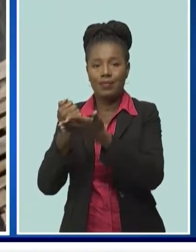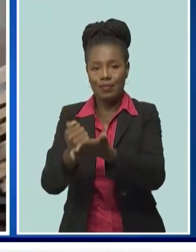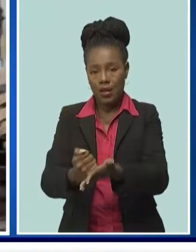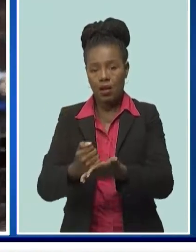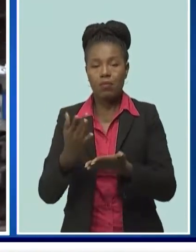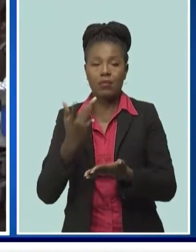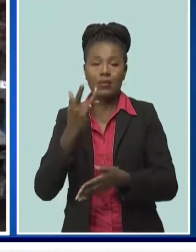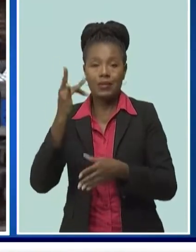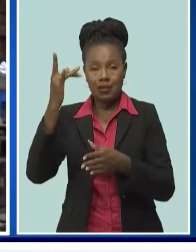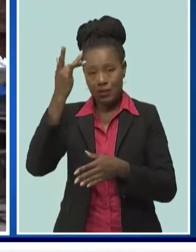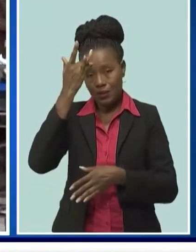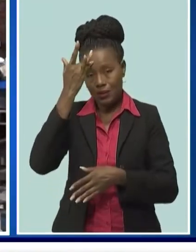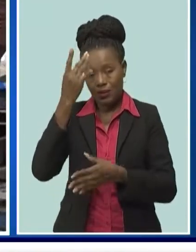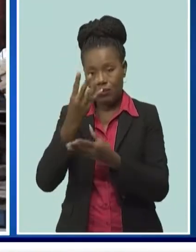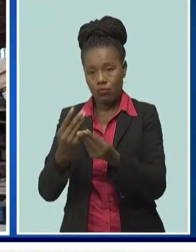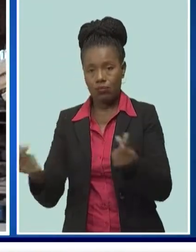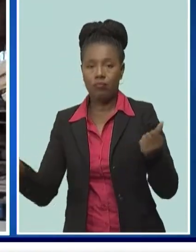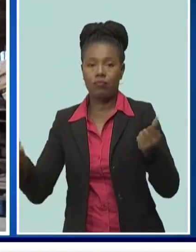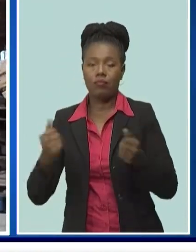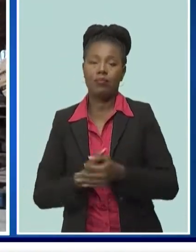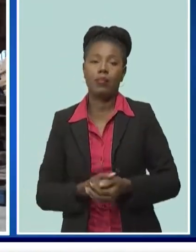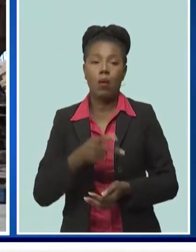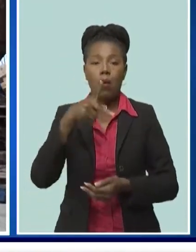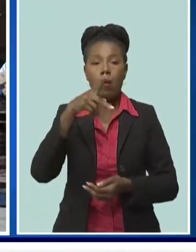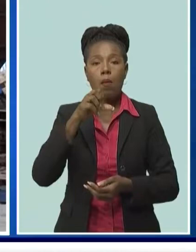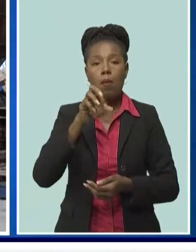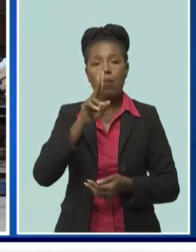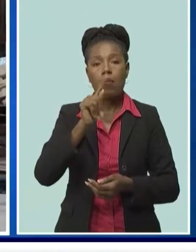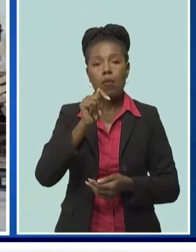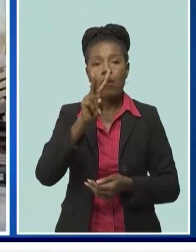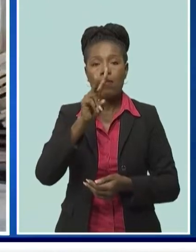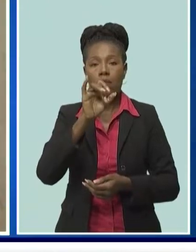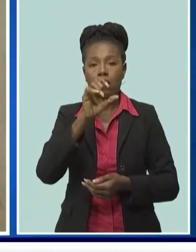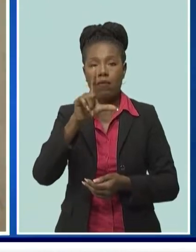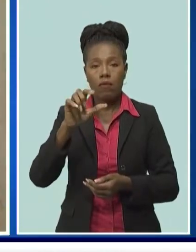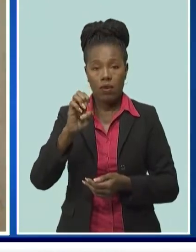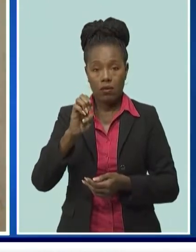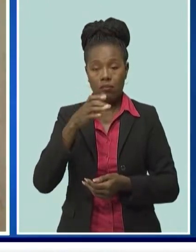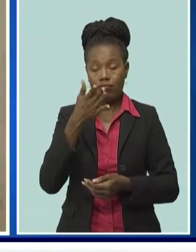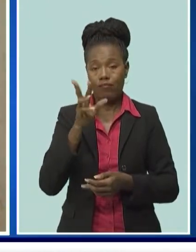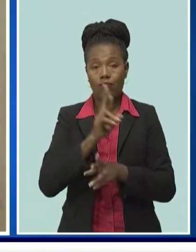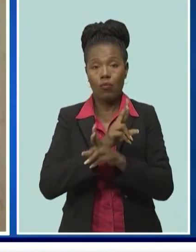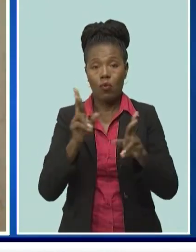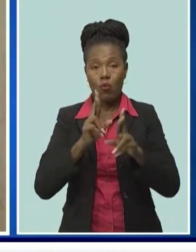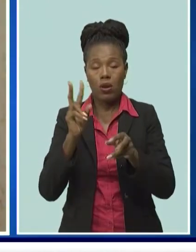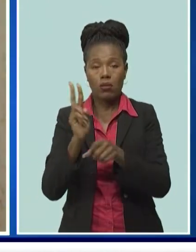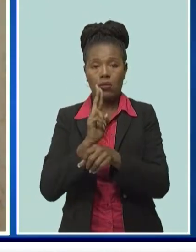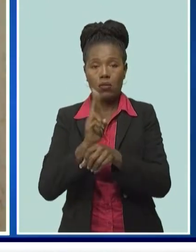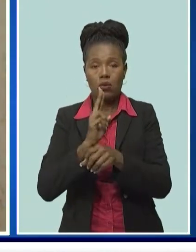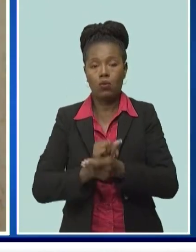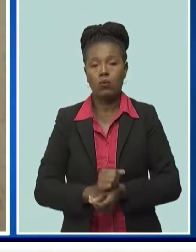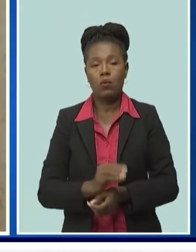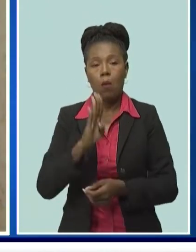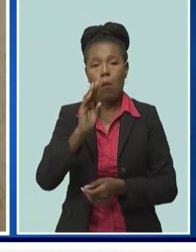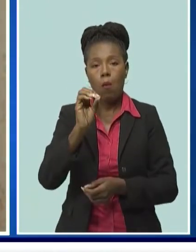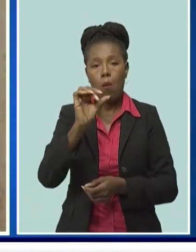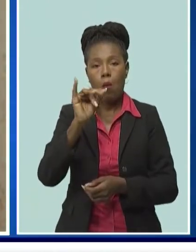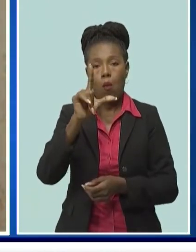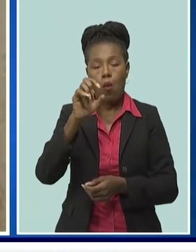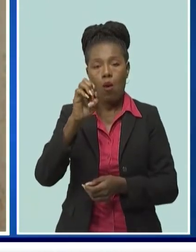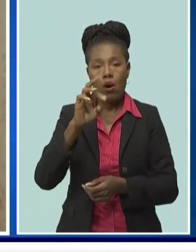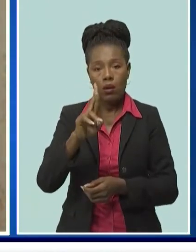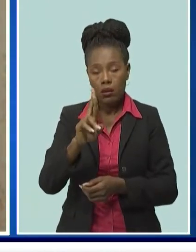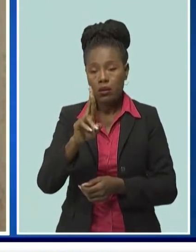lone operating sugar factory, Portville, is ready. We completed a major boiler retubing exercise.